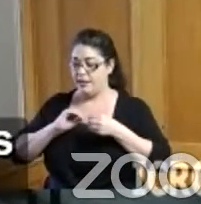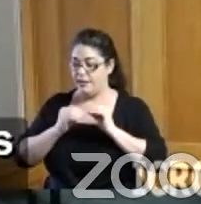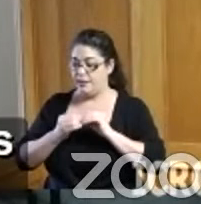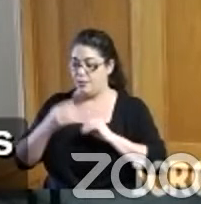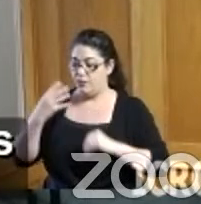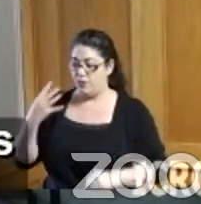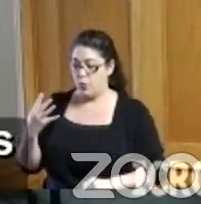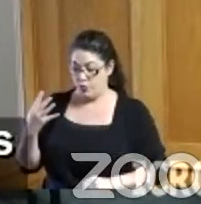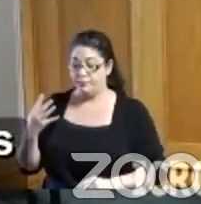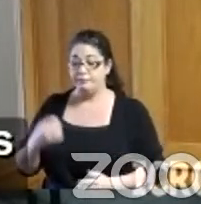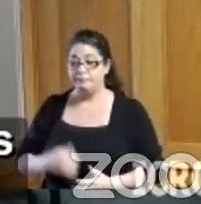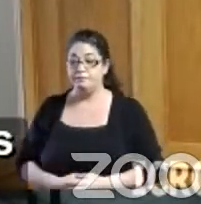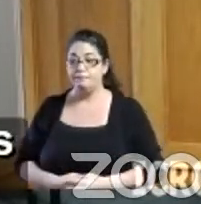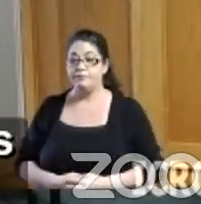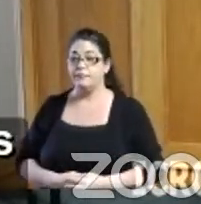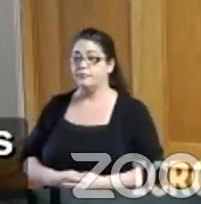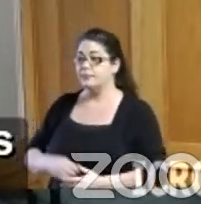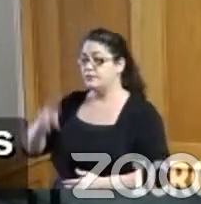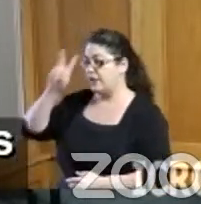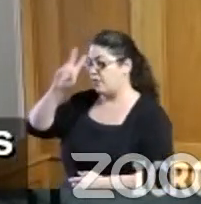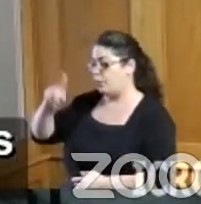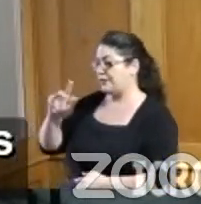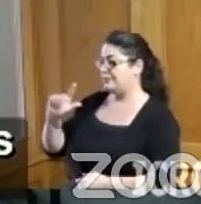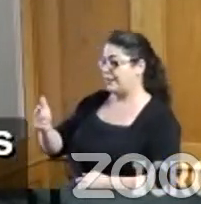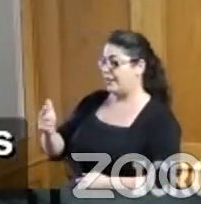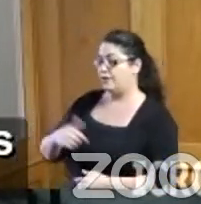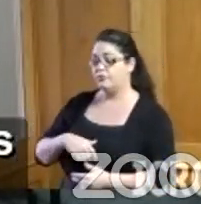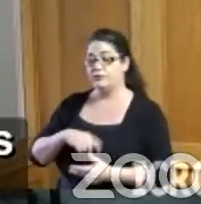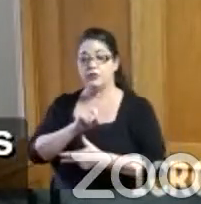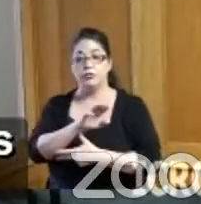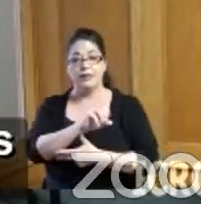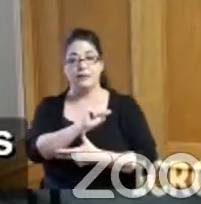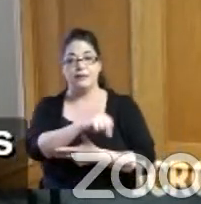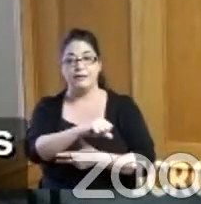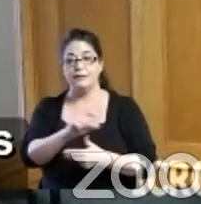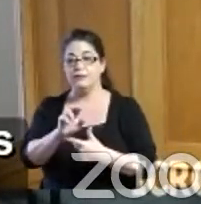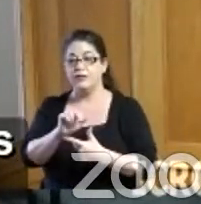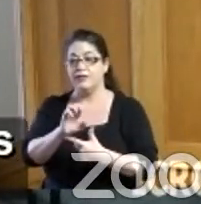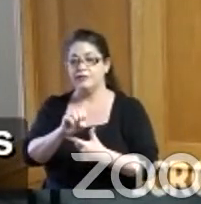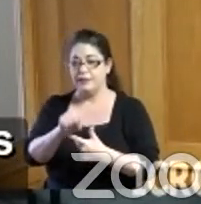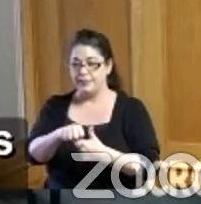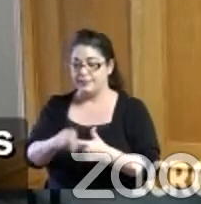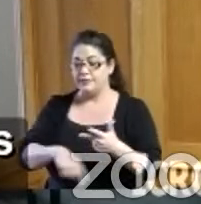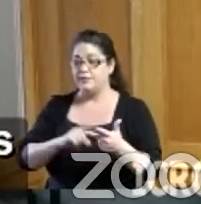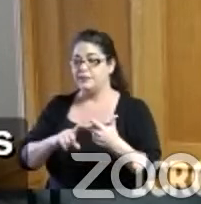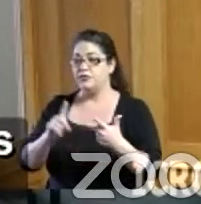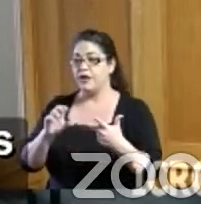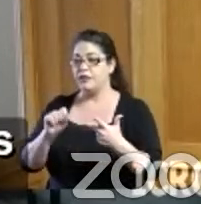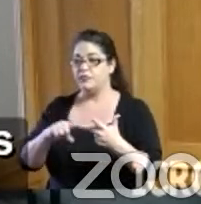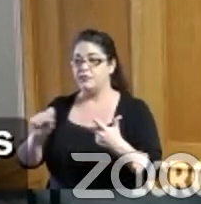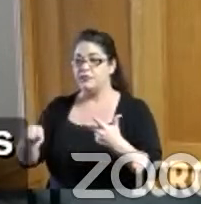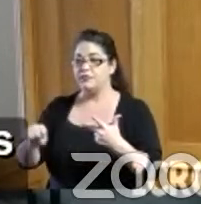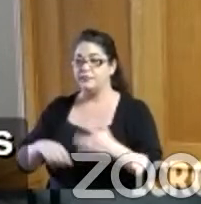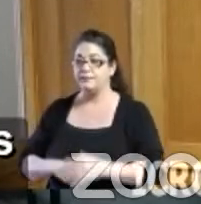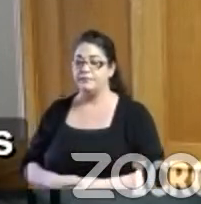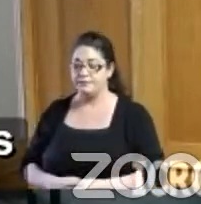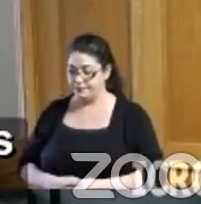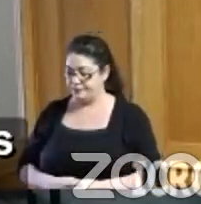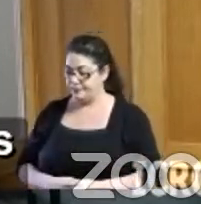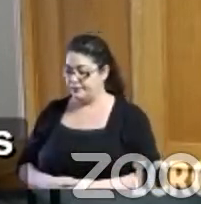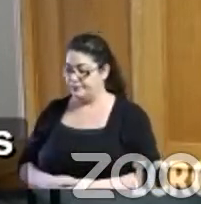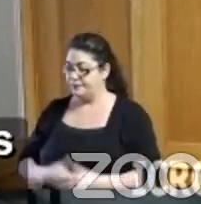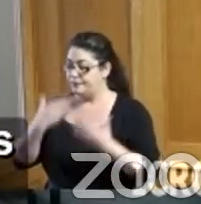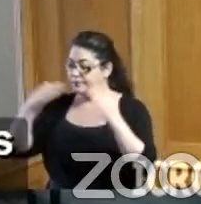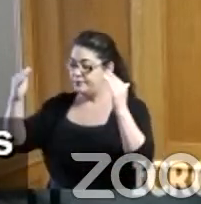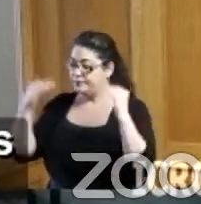item number 4. Second. Commissioner Summer Dumas? Yes. Commissioner Reese? Yes. Commissioner Driehaus? Yes. Thank you. Item